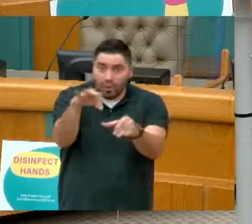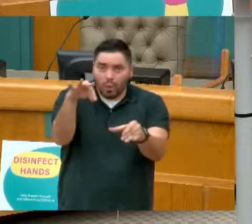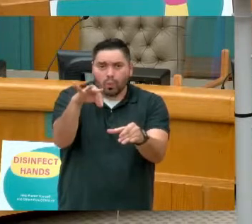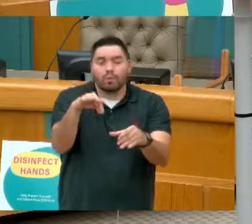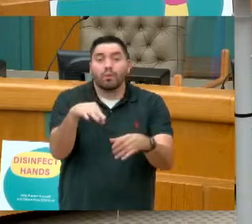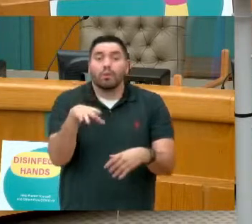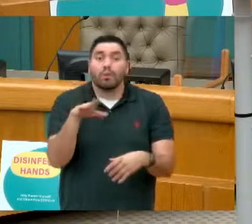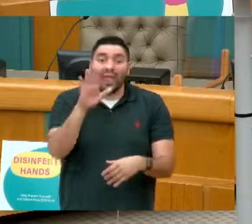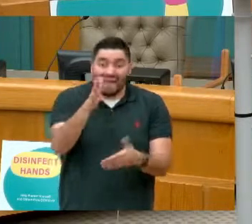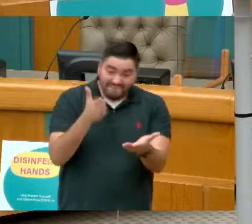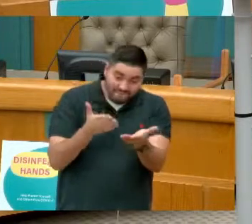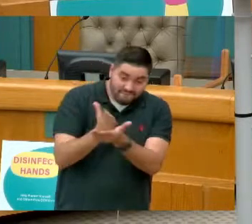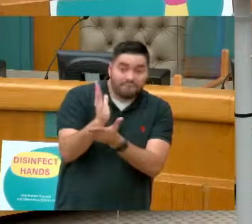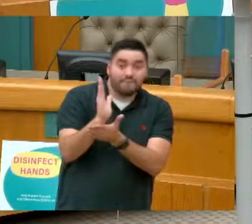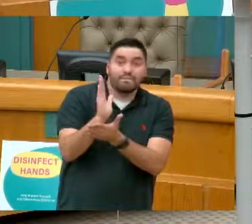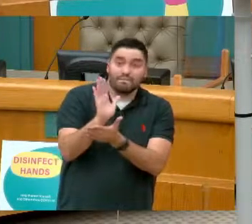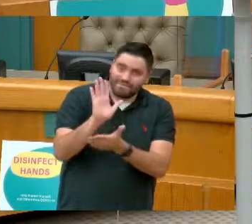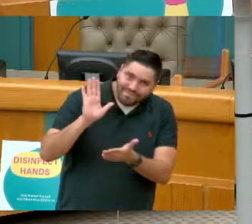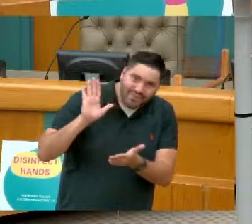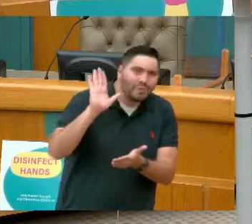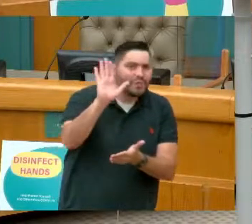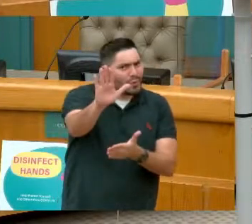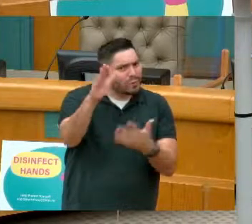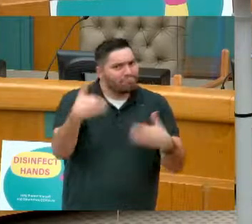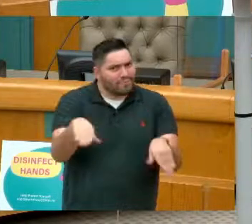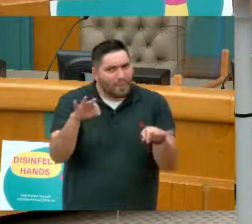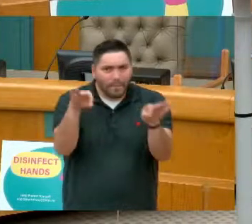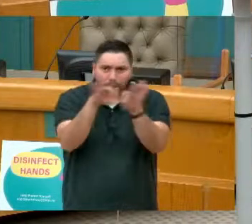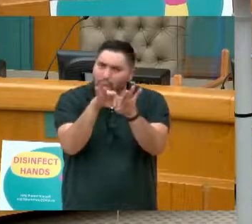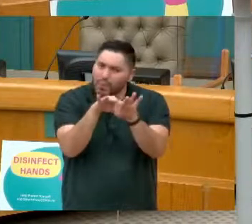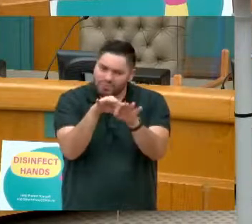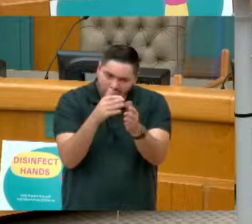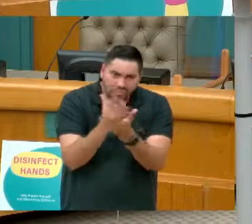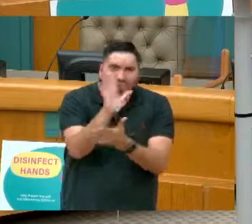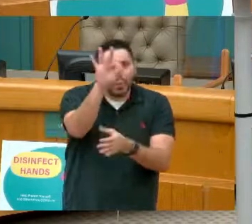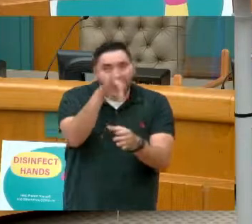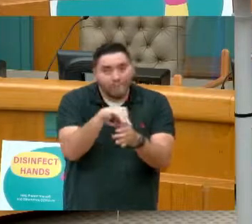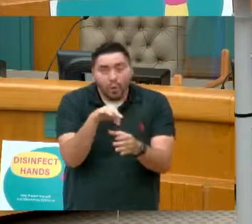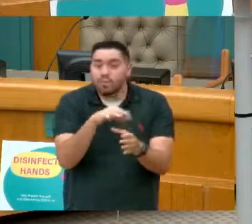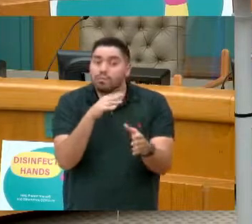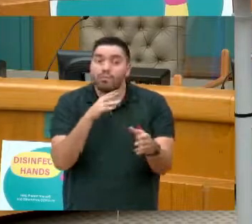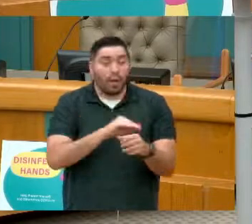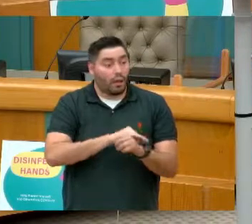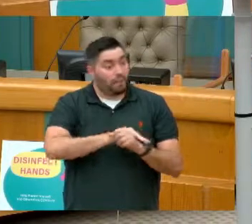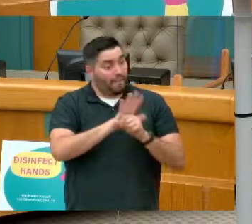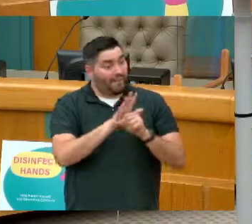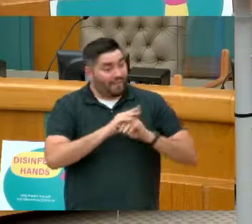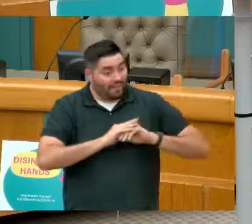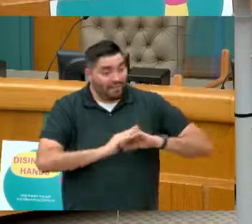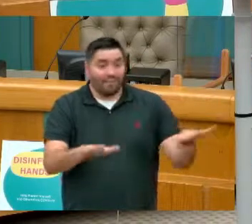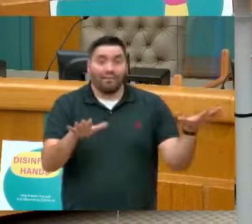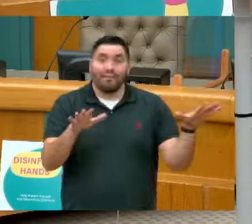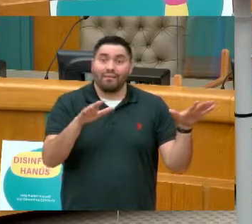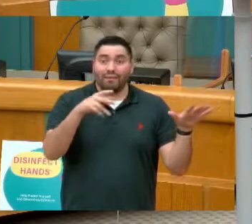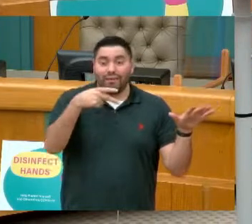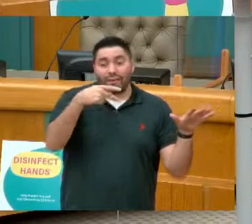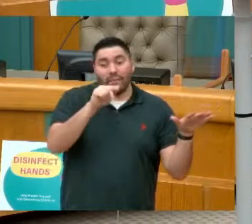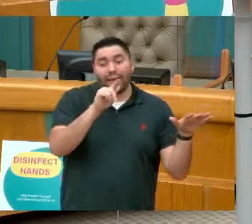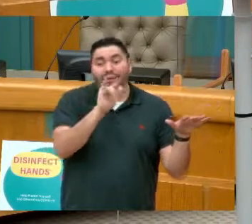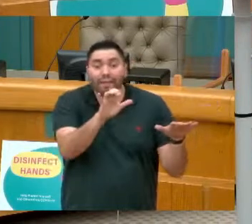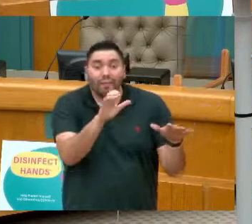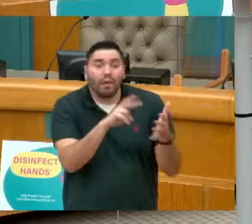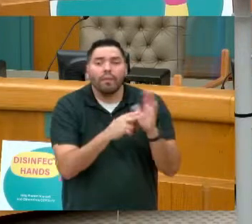of these next few weeks as we go into the last 2 weeks of early voting and finally Election Day on November the